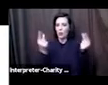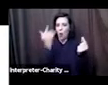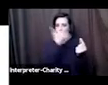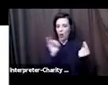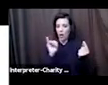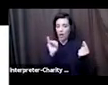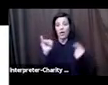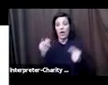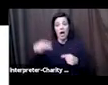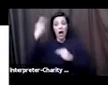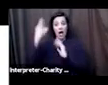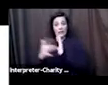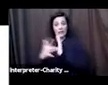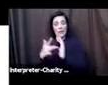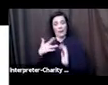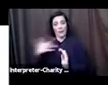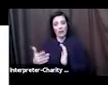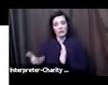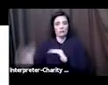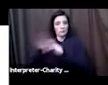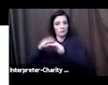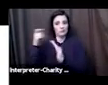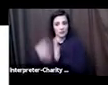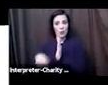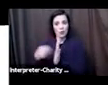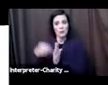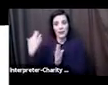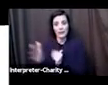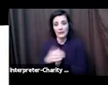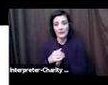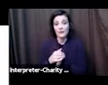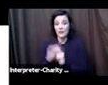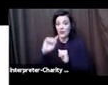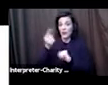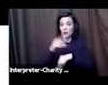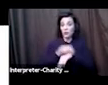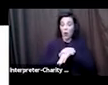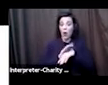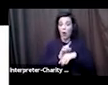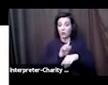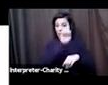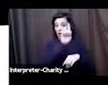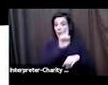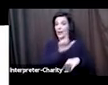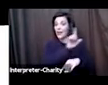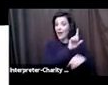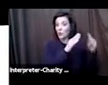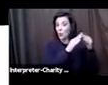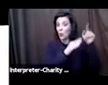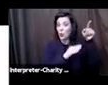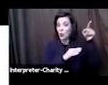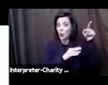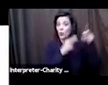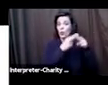expensive typically. So the ones we're looking at here, the first one on the upper left corner is a